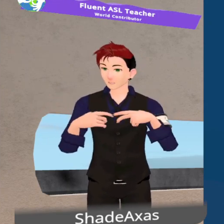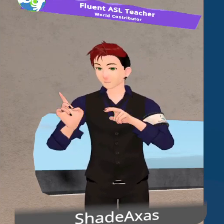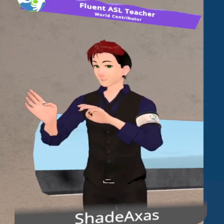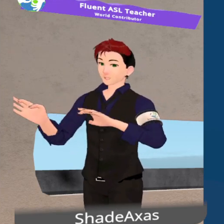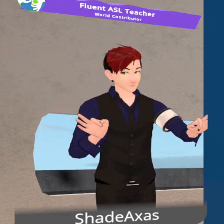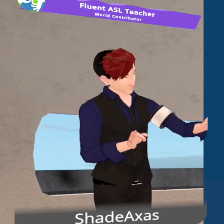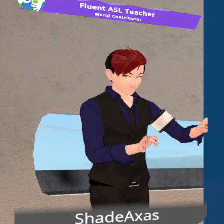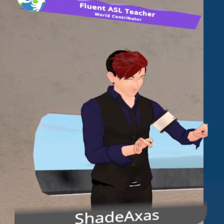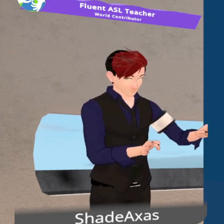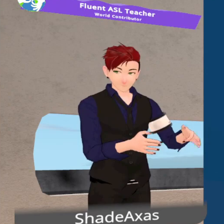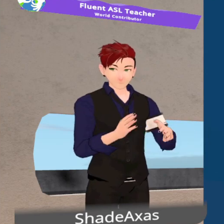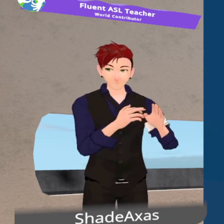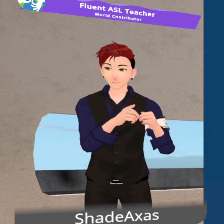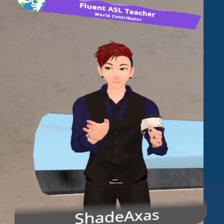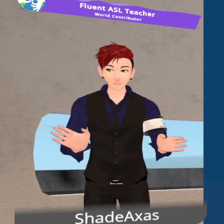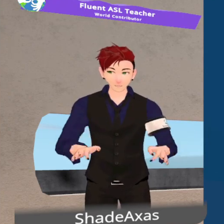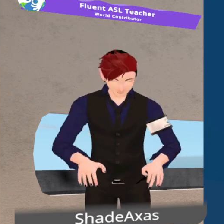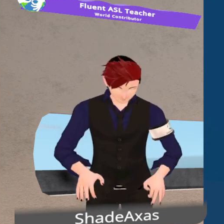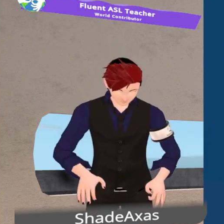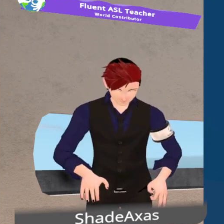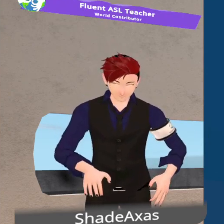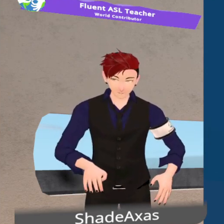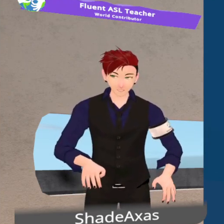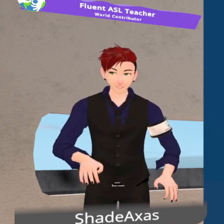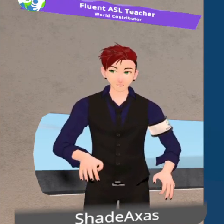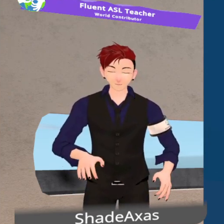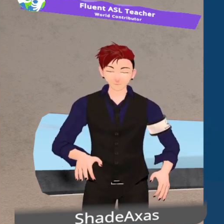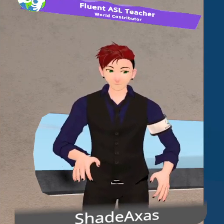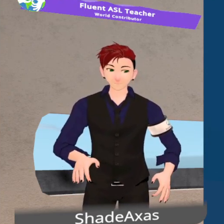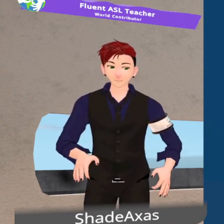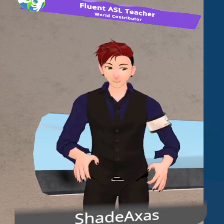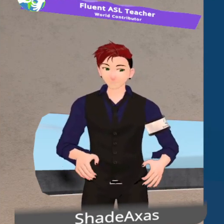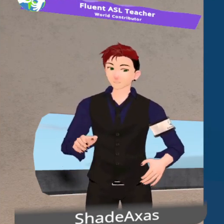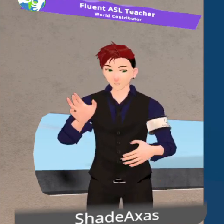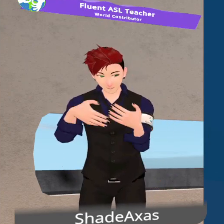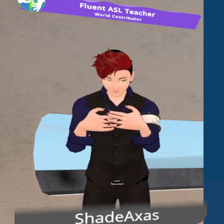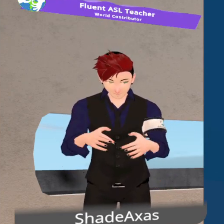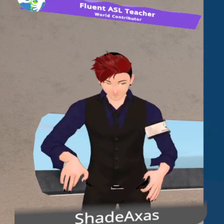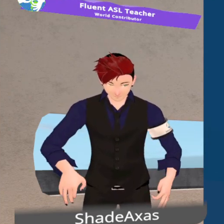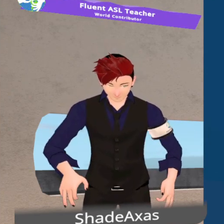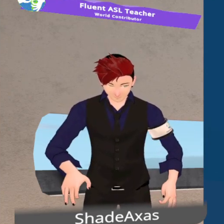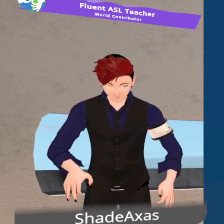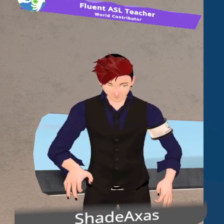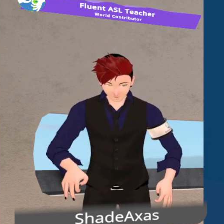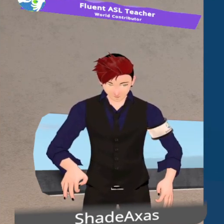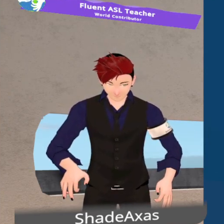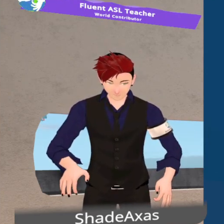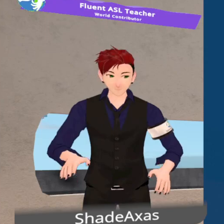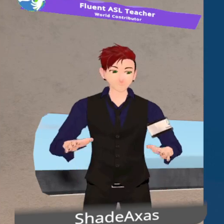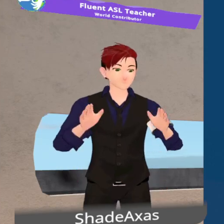something distracts me and I'm completely lost. Yes, all those.